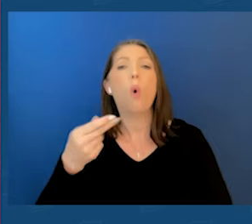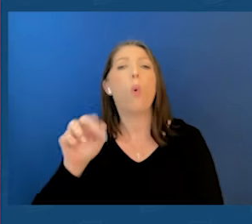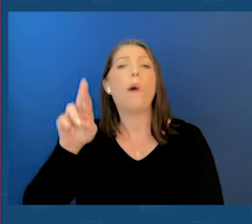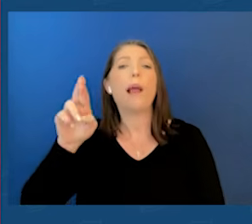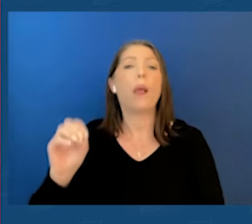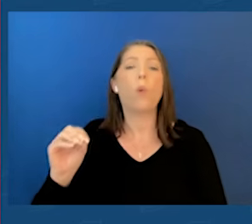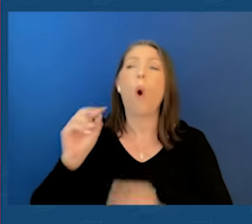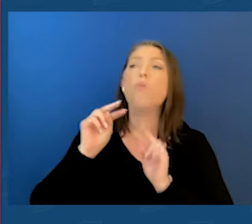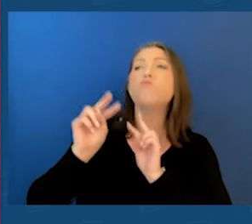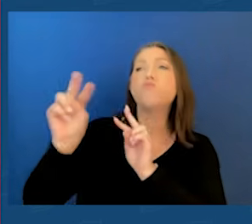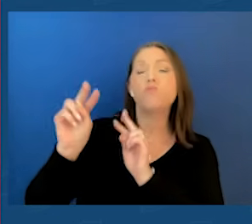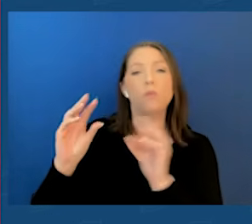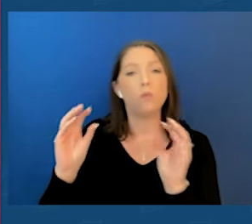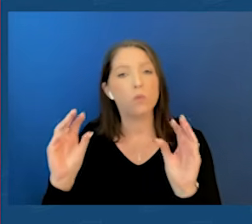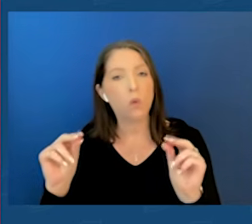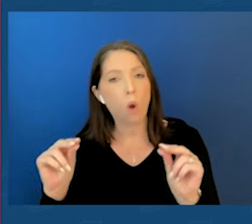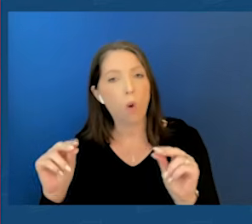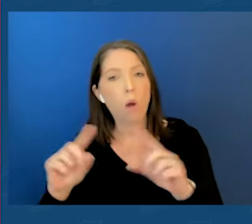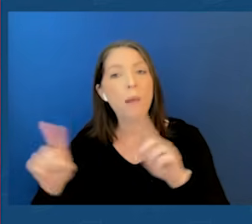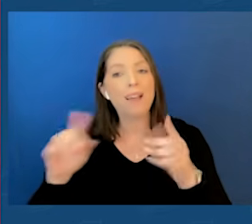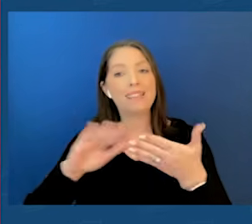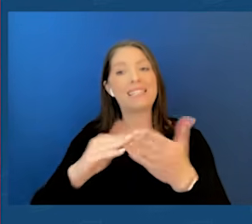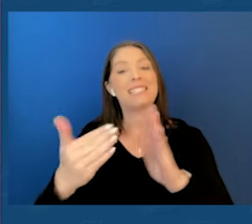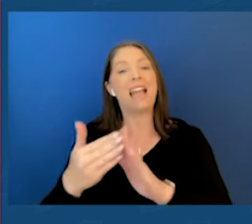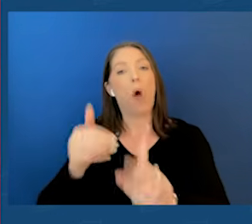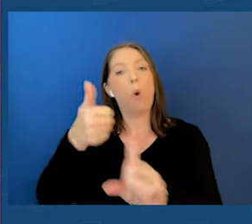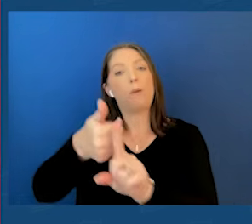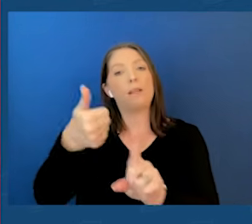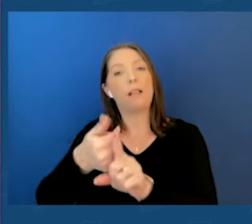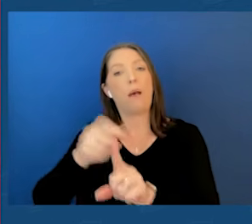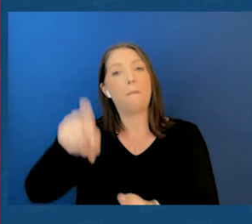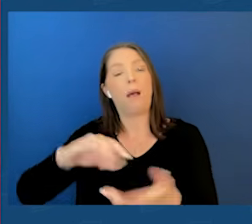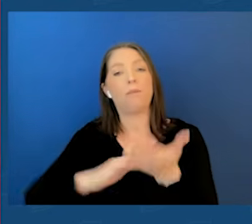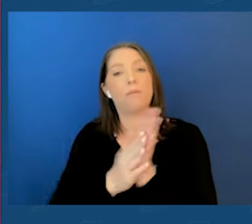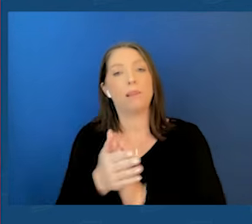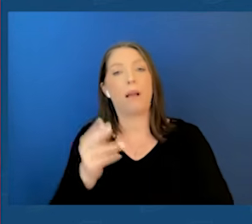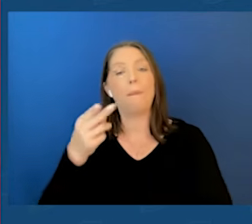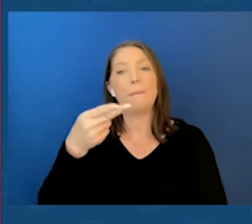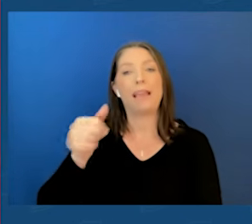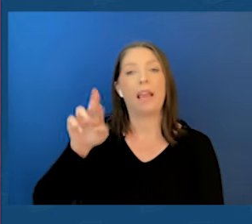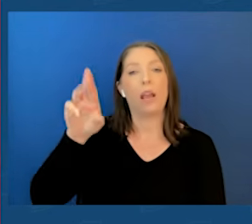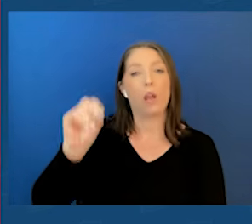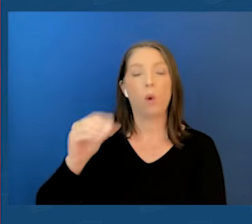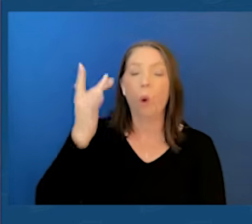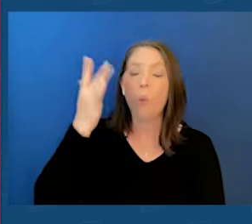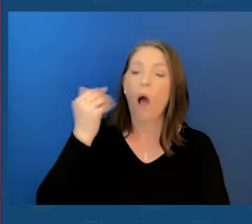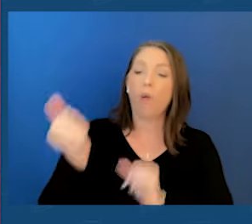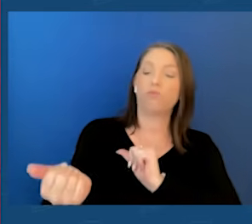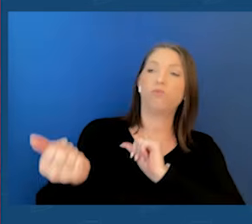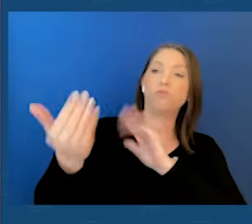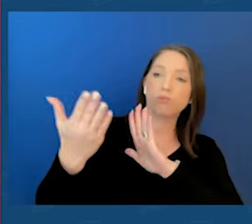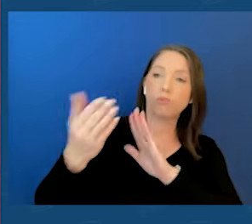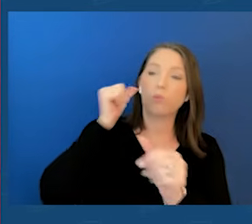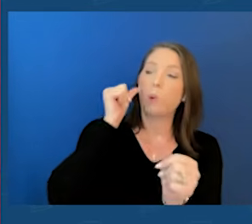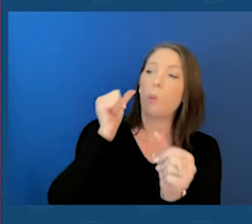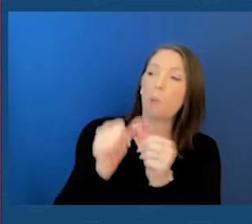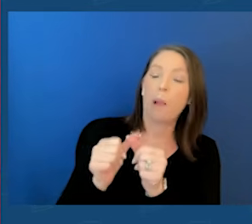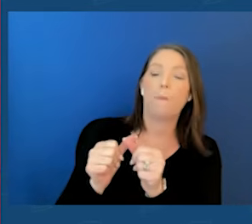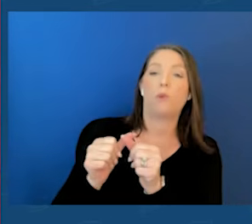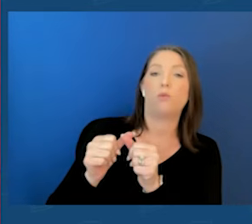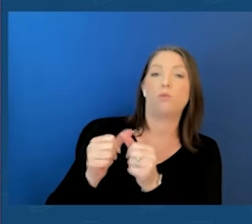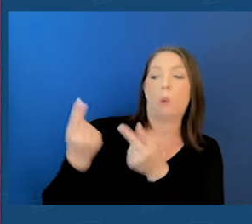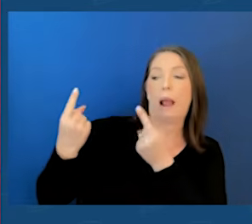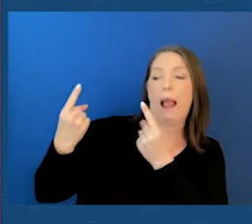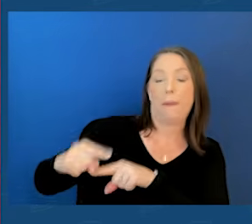town must be that hero in confronting its legacy. The town must be the